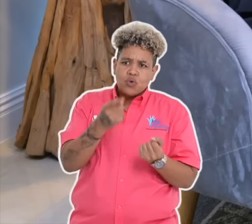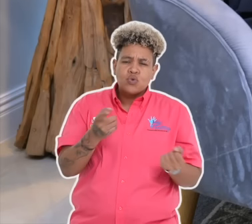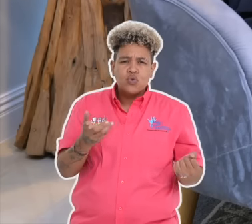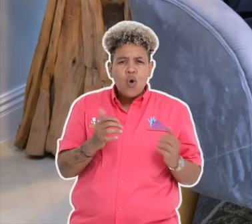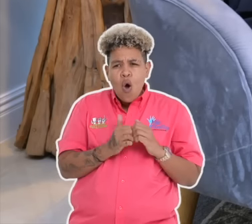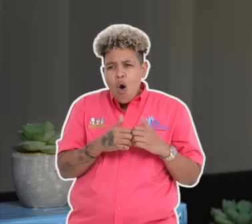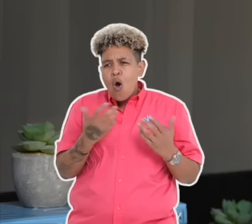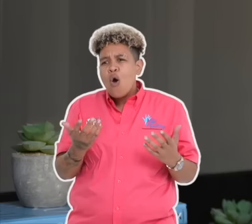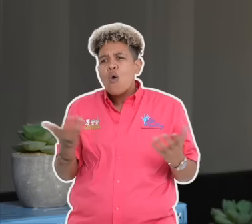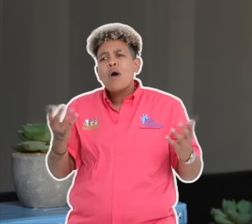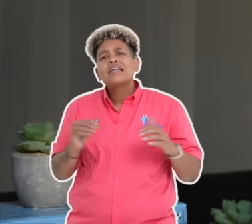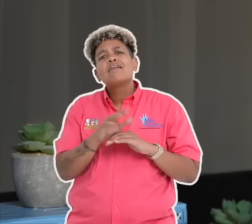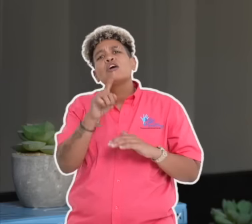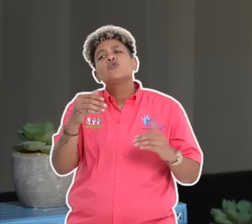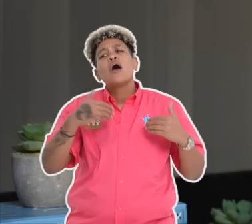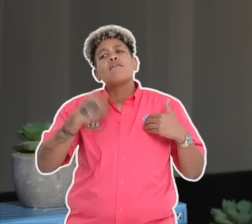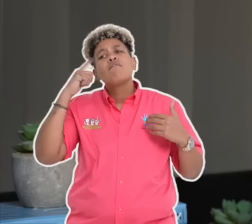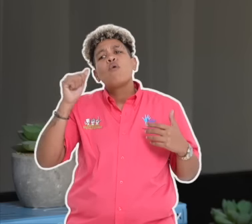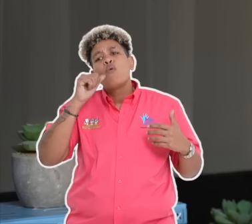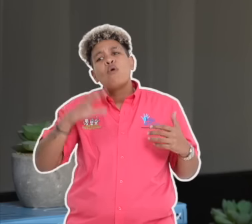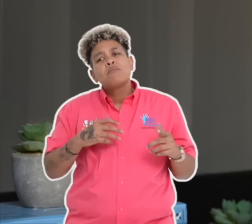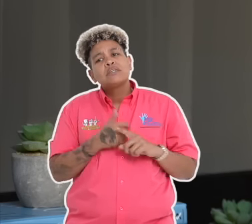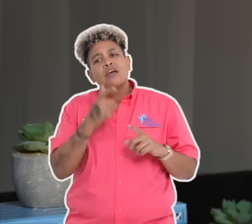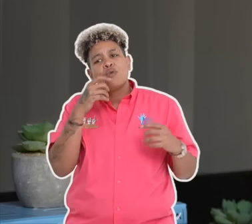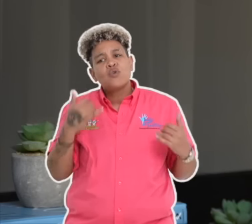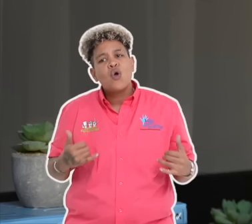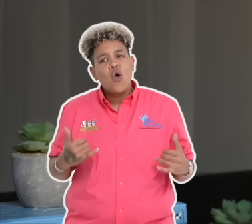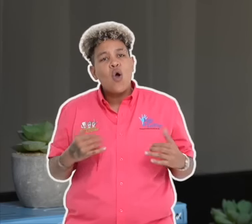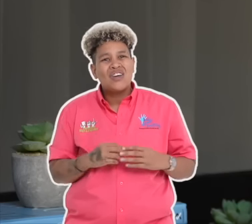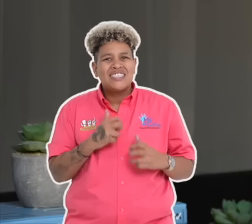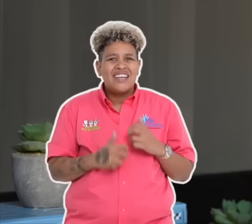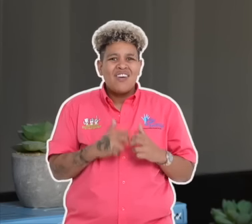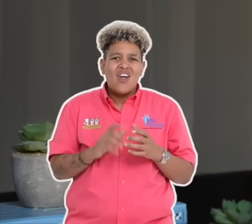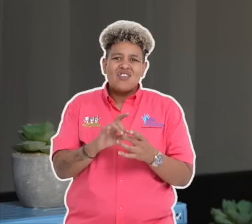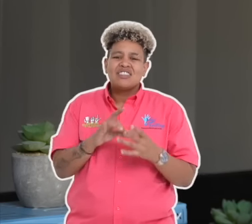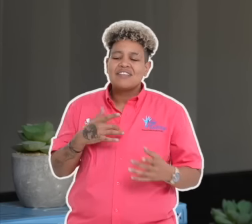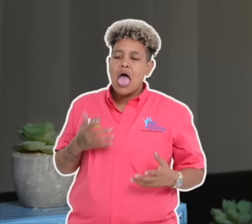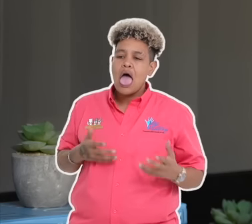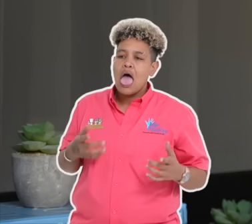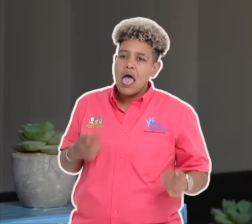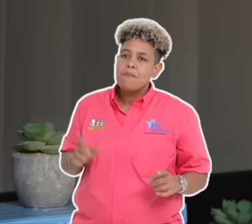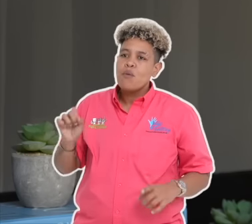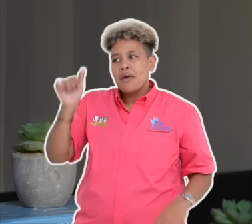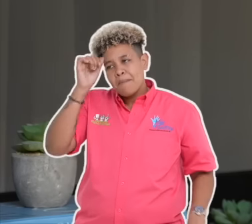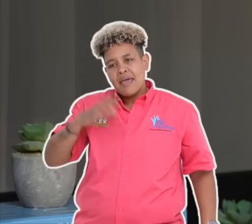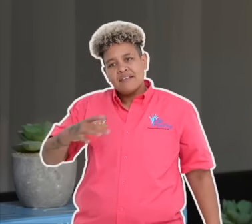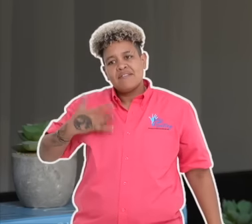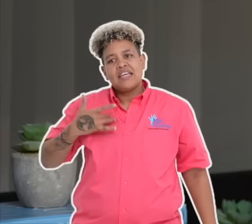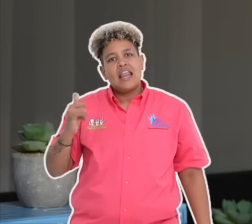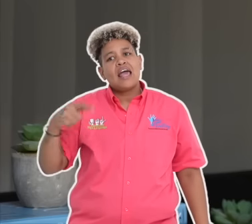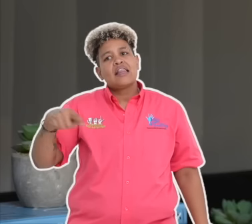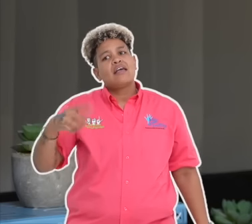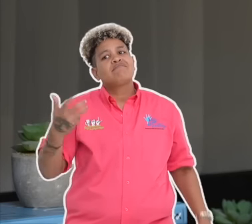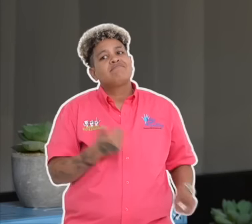you. How or what advice do you have for women who right now are in difficult relationships where men